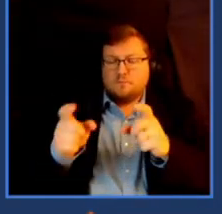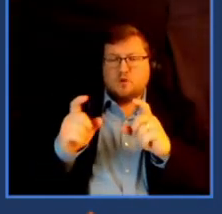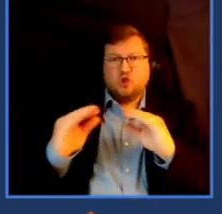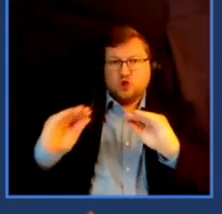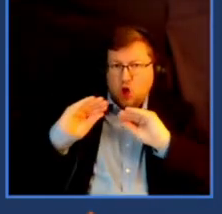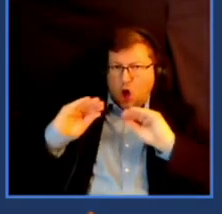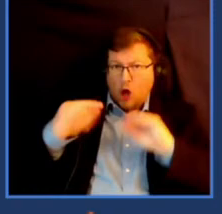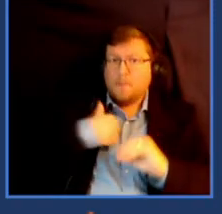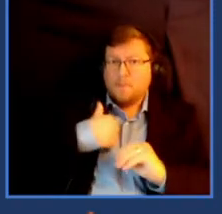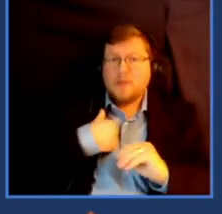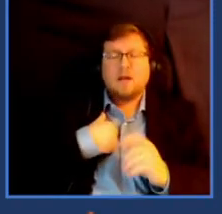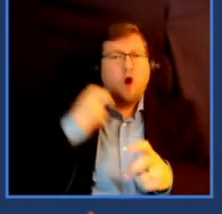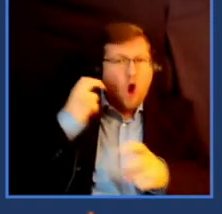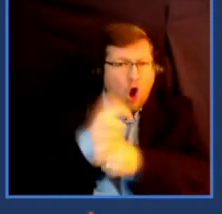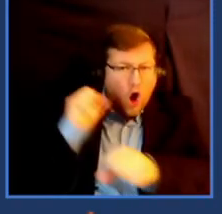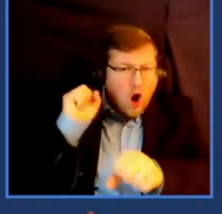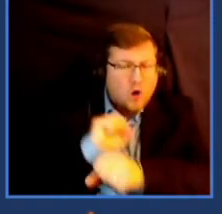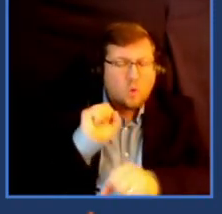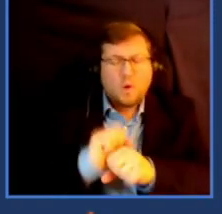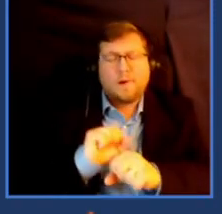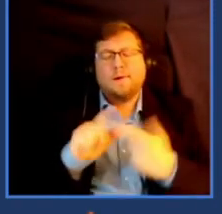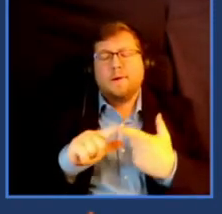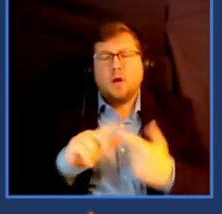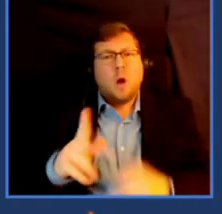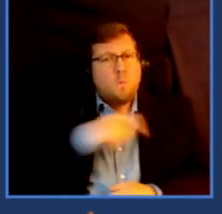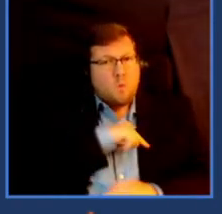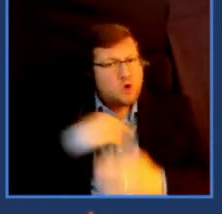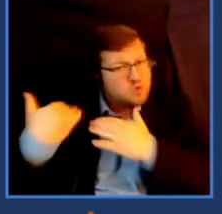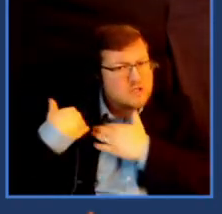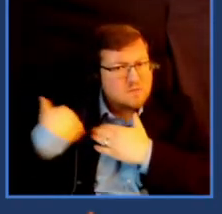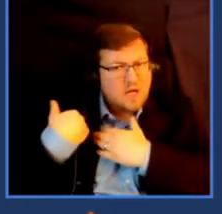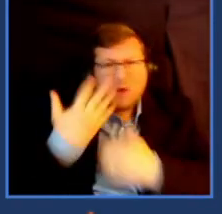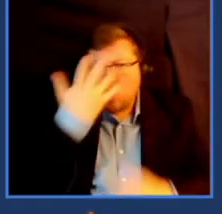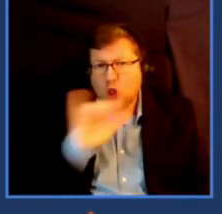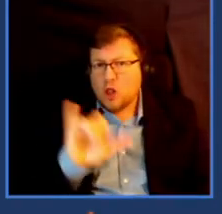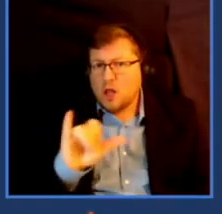They taught me what personal responsibility looks like.